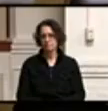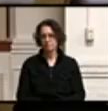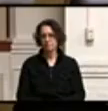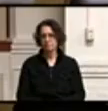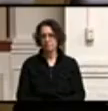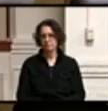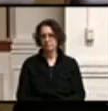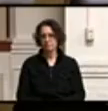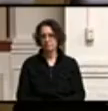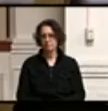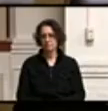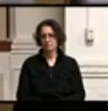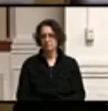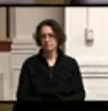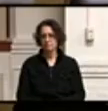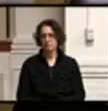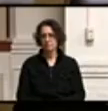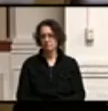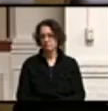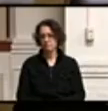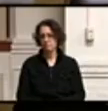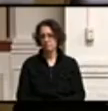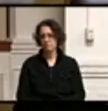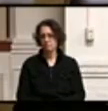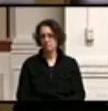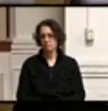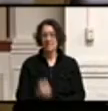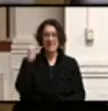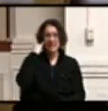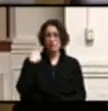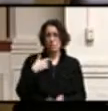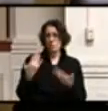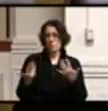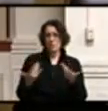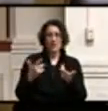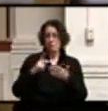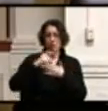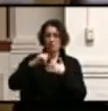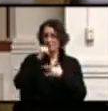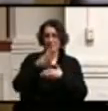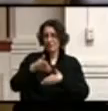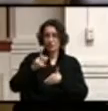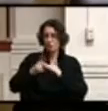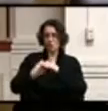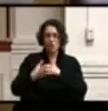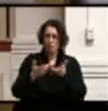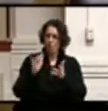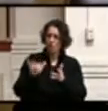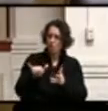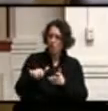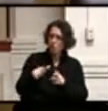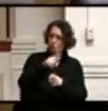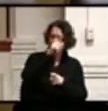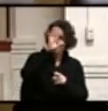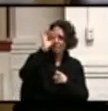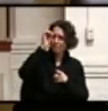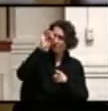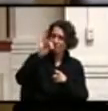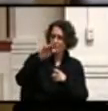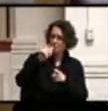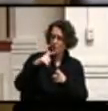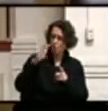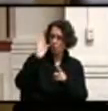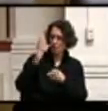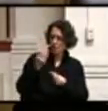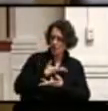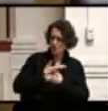they will see it as not necessary if we're waiting for their approval. And after reviewing the